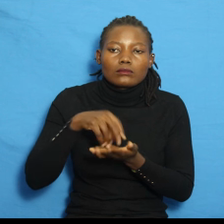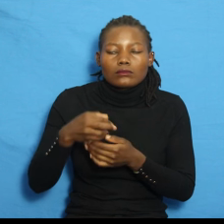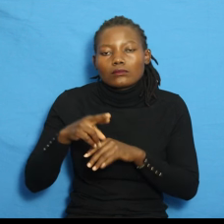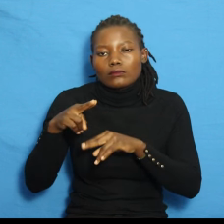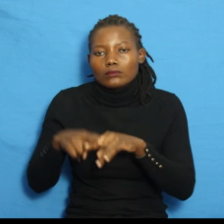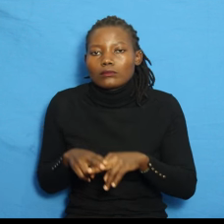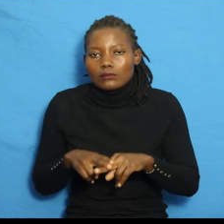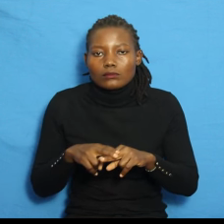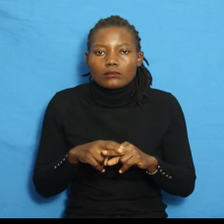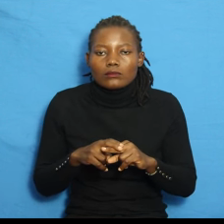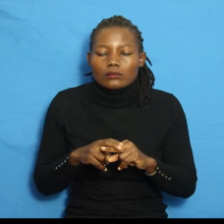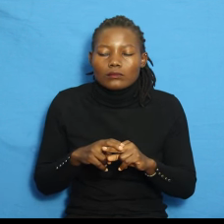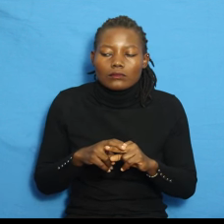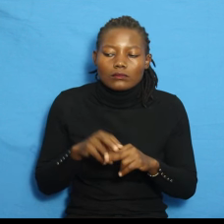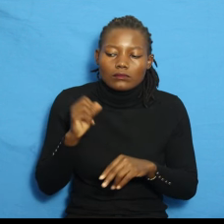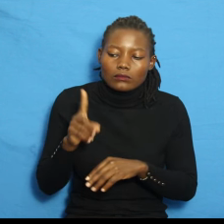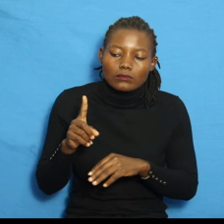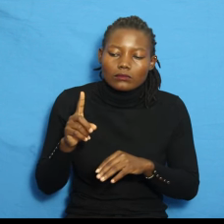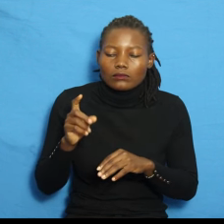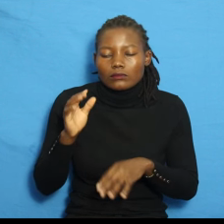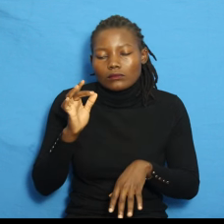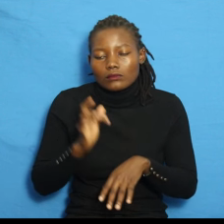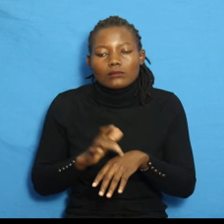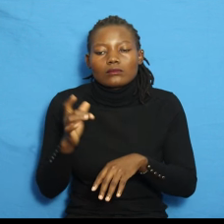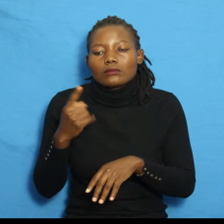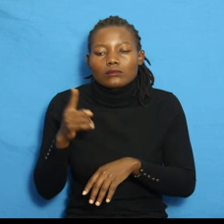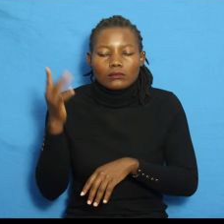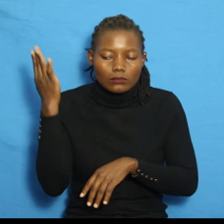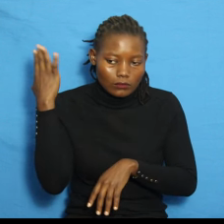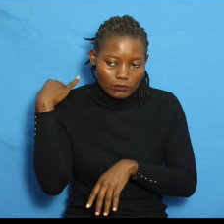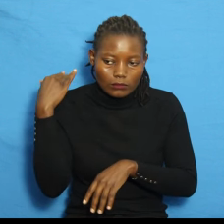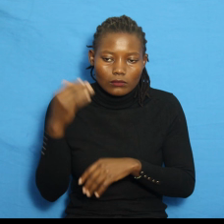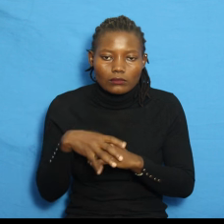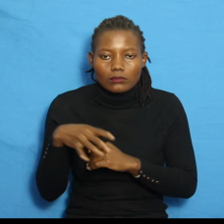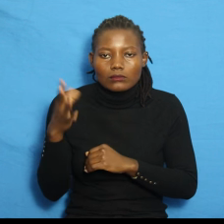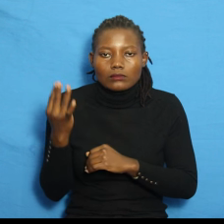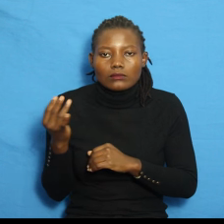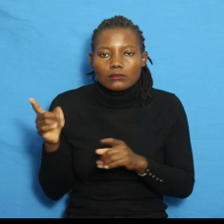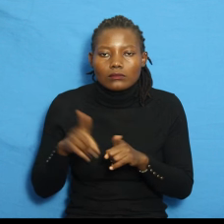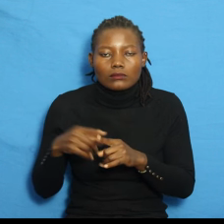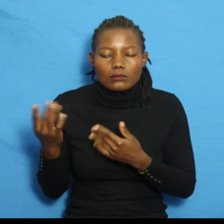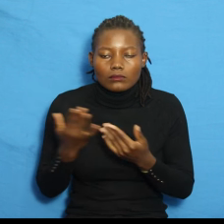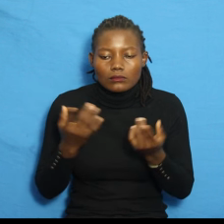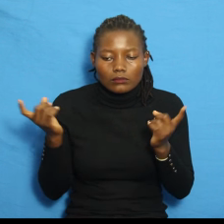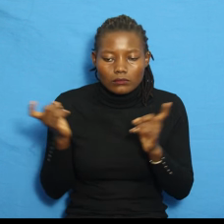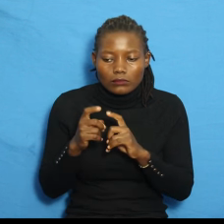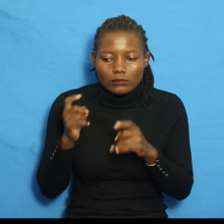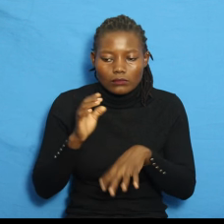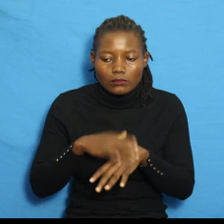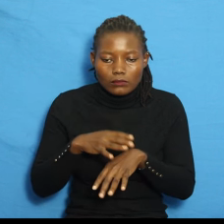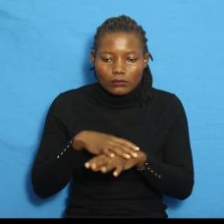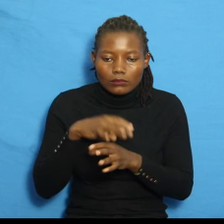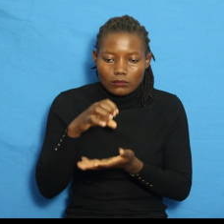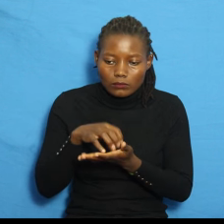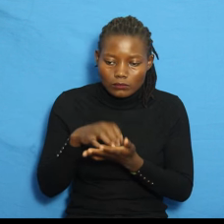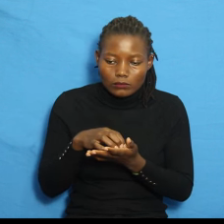sitting could affect your back and cause some back pain. So good posture involves training